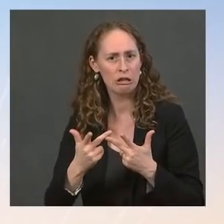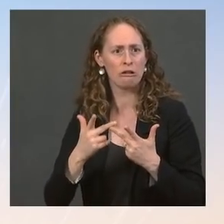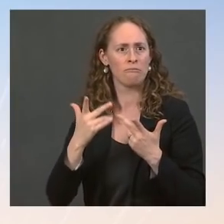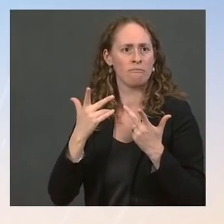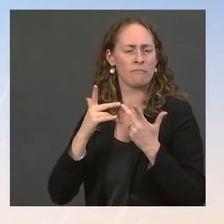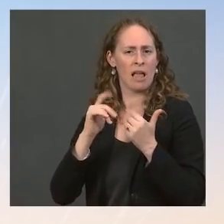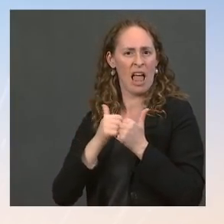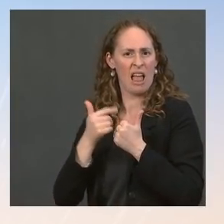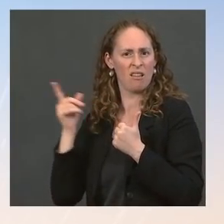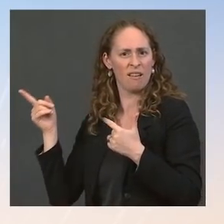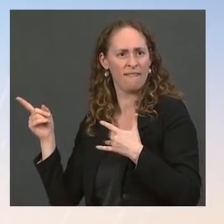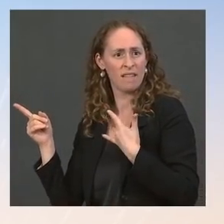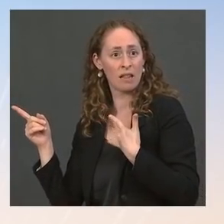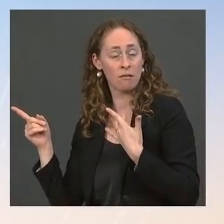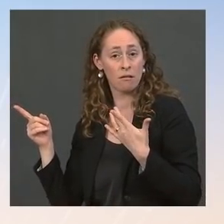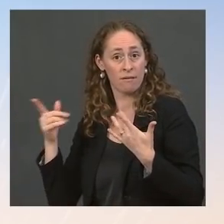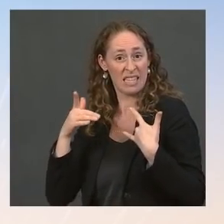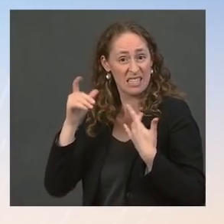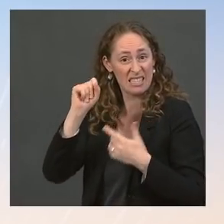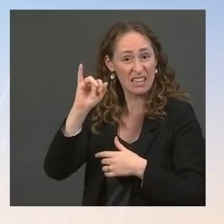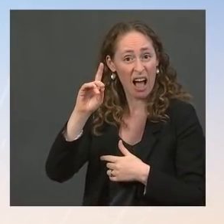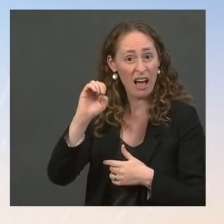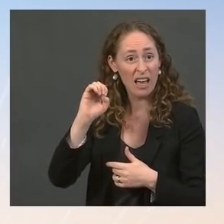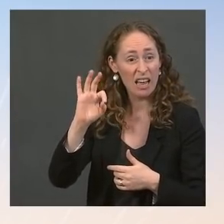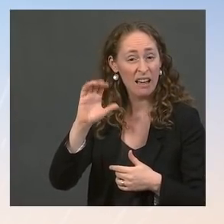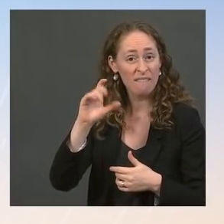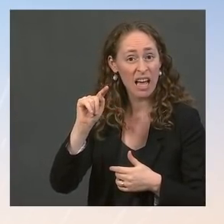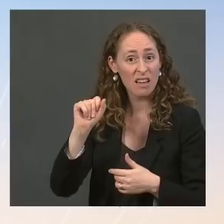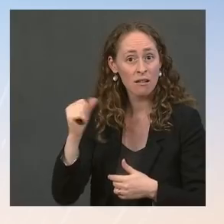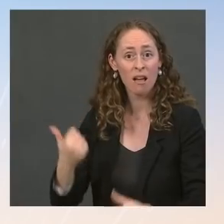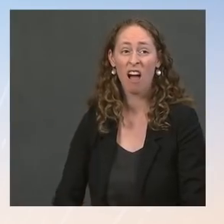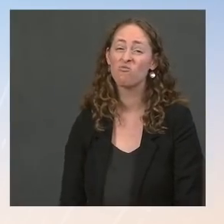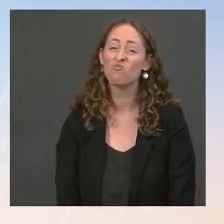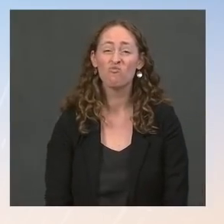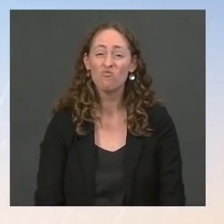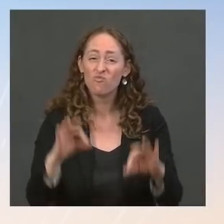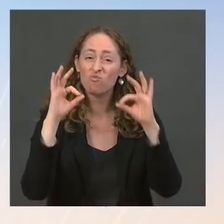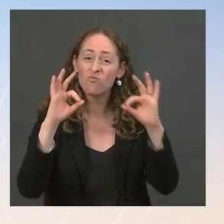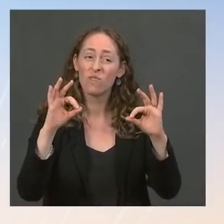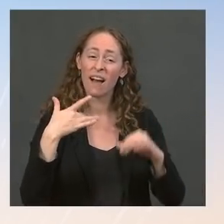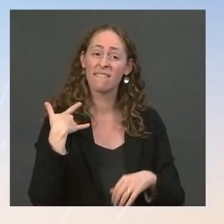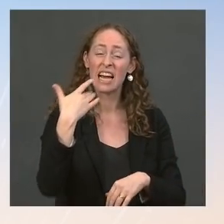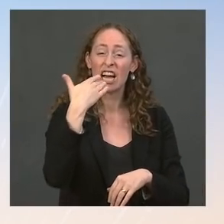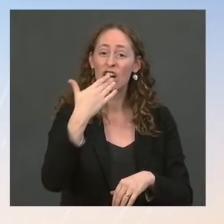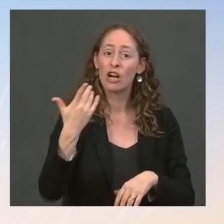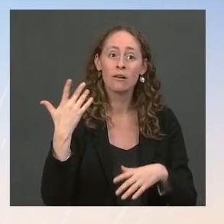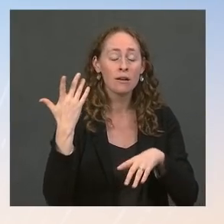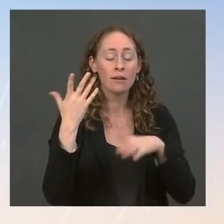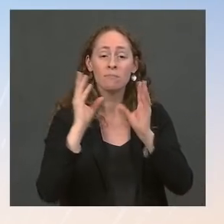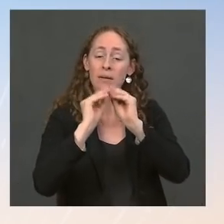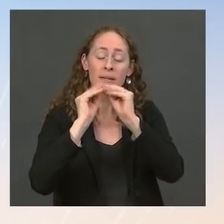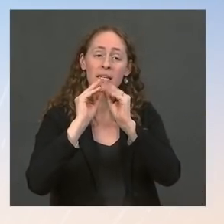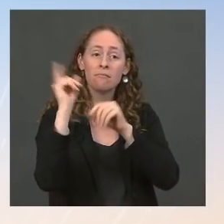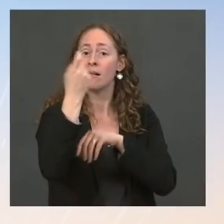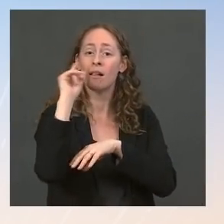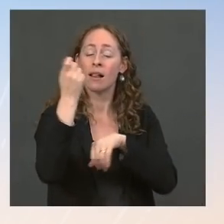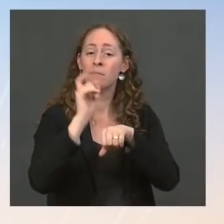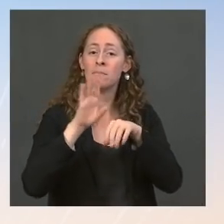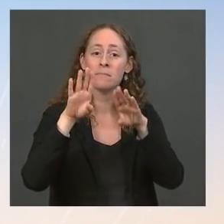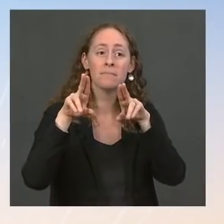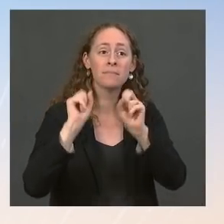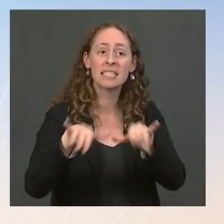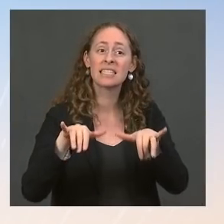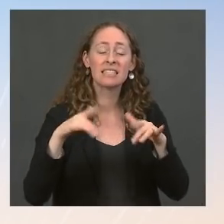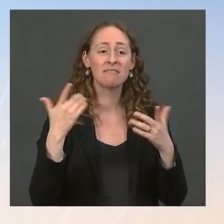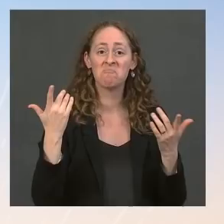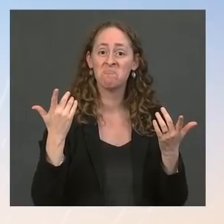Did he have any side effects? He's been feeling great. He's been so busy working and meeting with all these senators. I haven't even had the